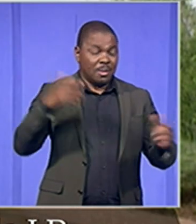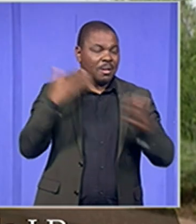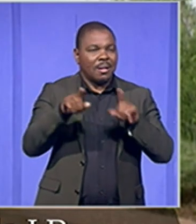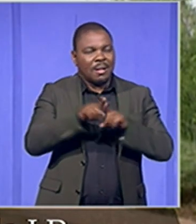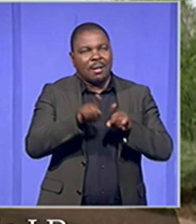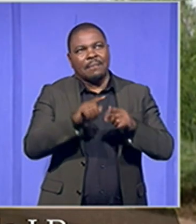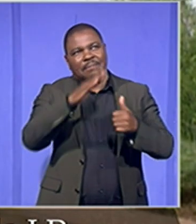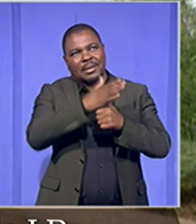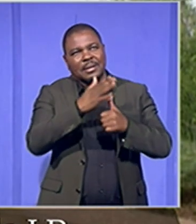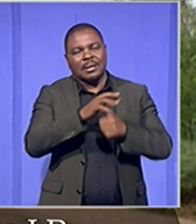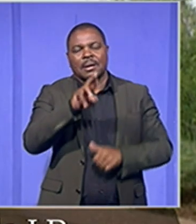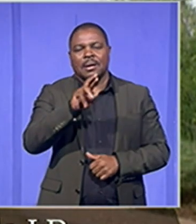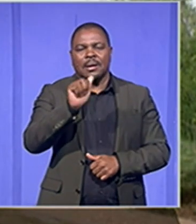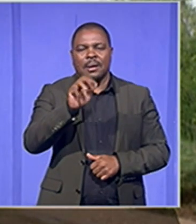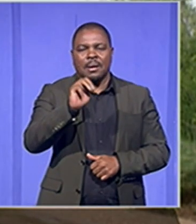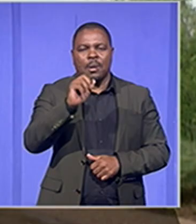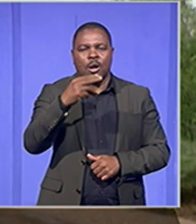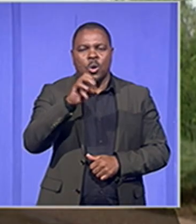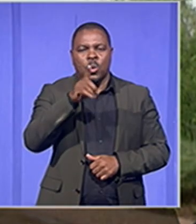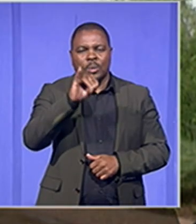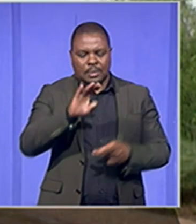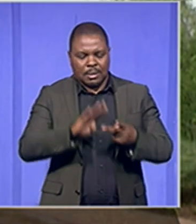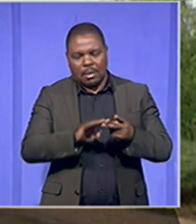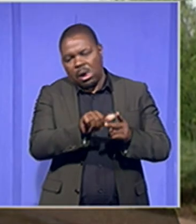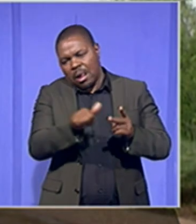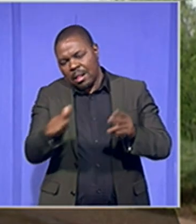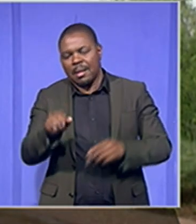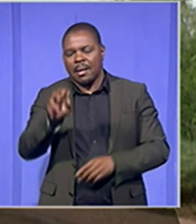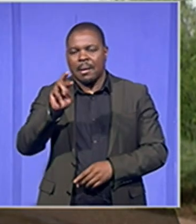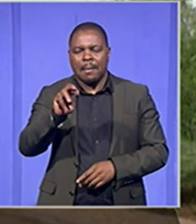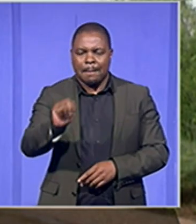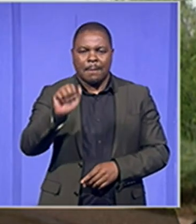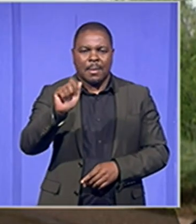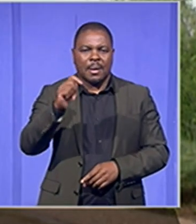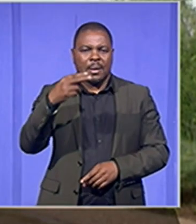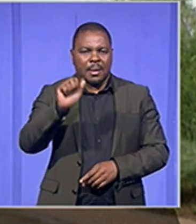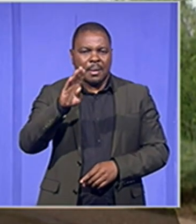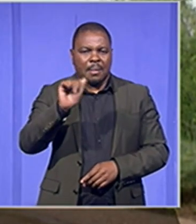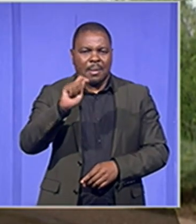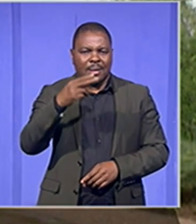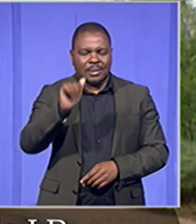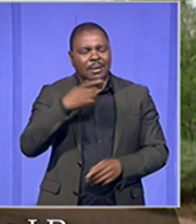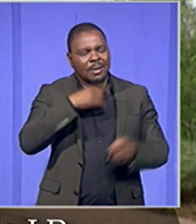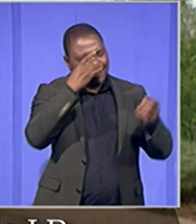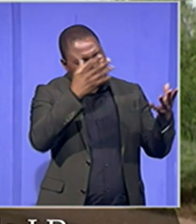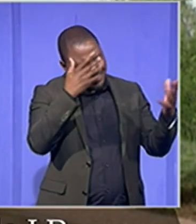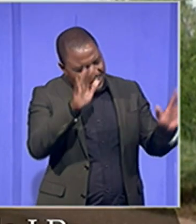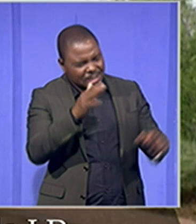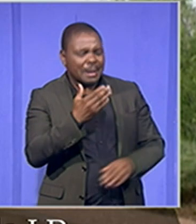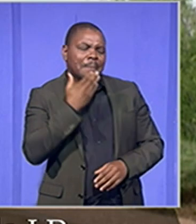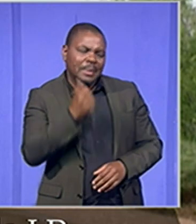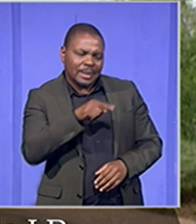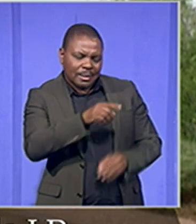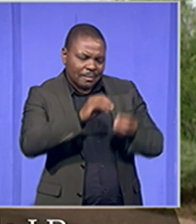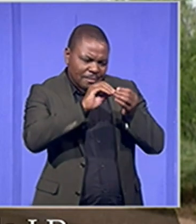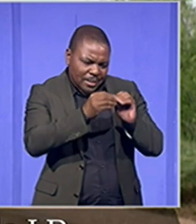mathodi o fitlha ka Mathabata re ntse re boledišana le bona gore na le reng ka tsela le sa e dire gore e kaonafa le batho ba